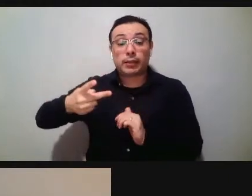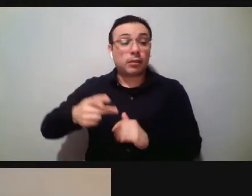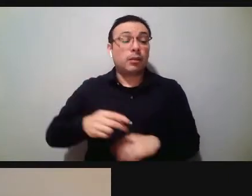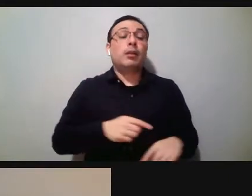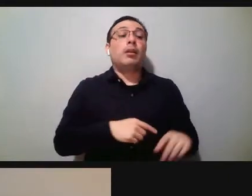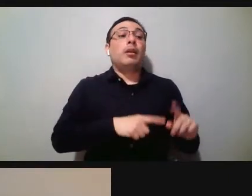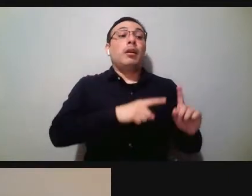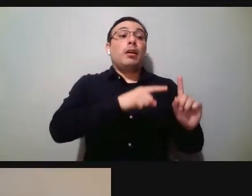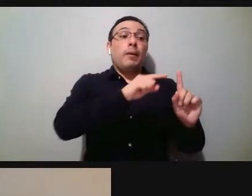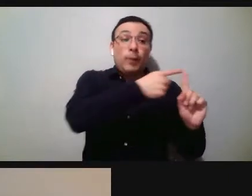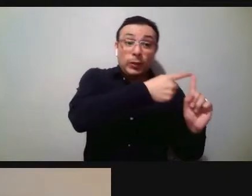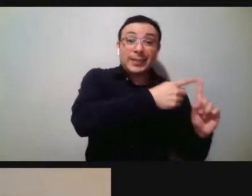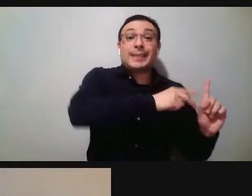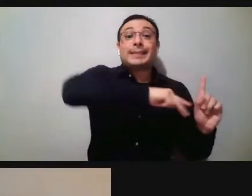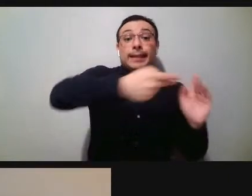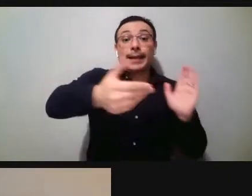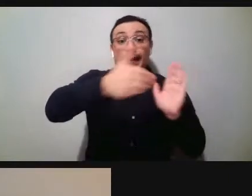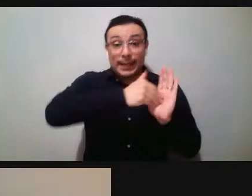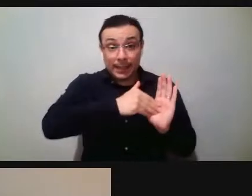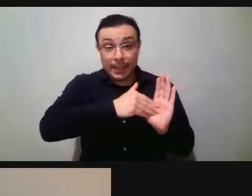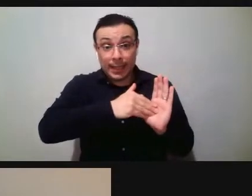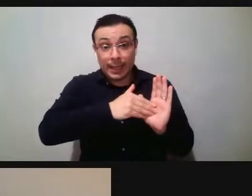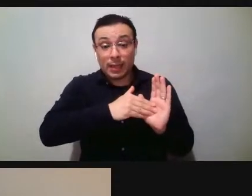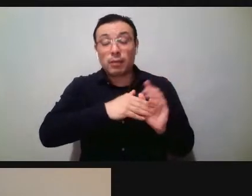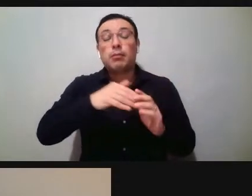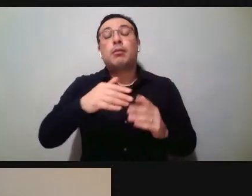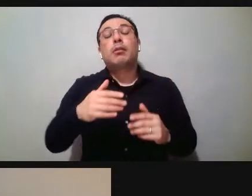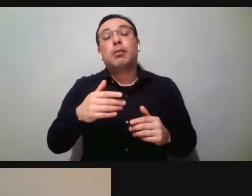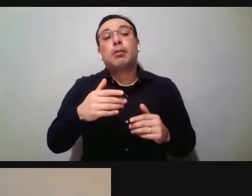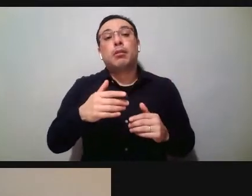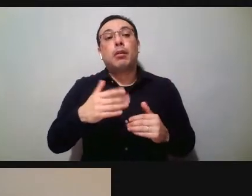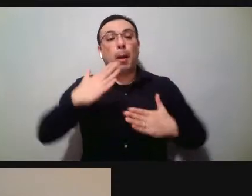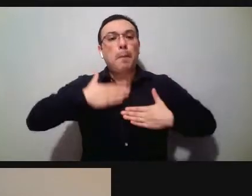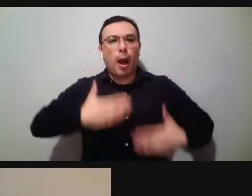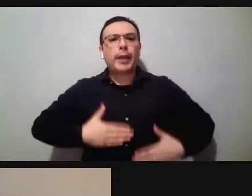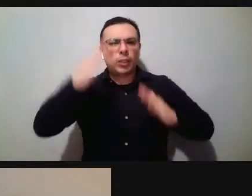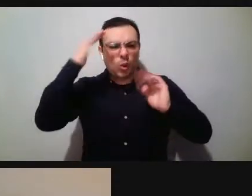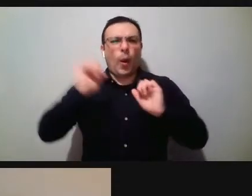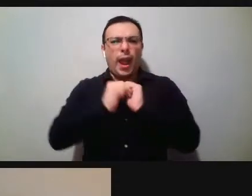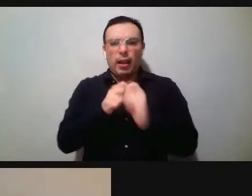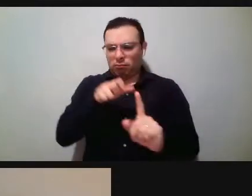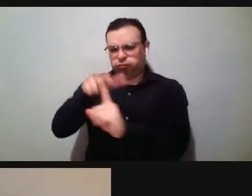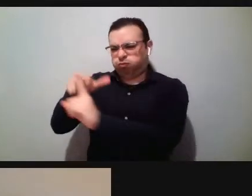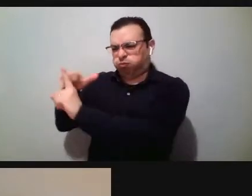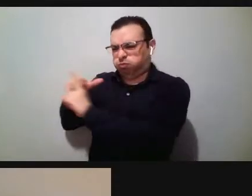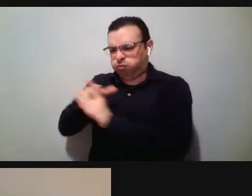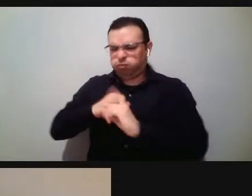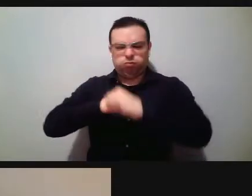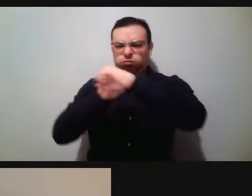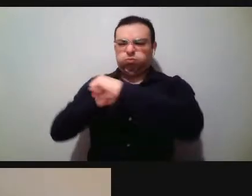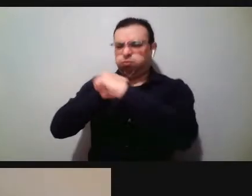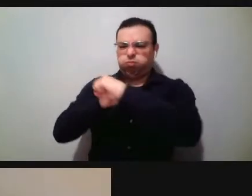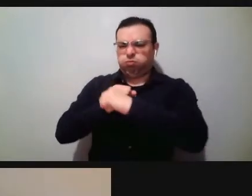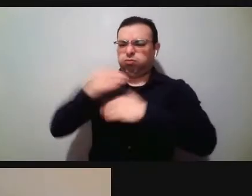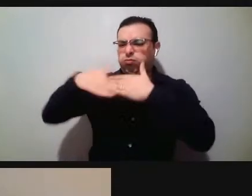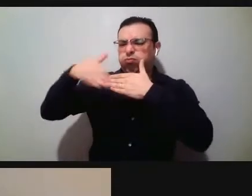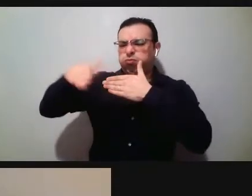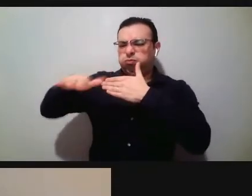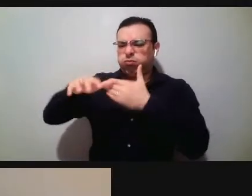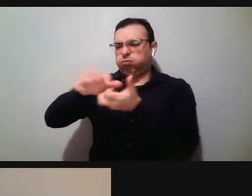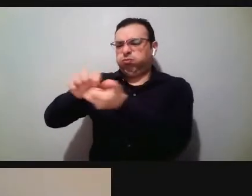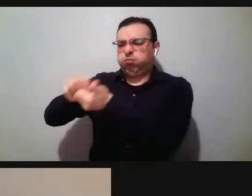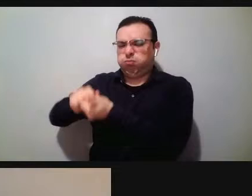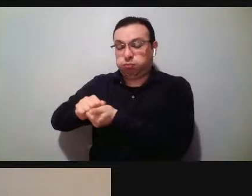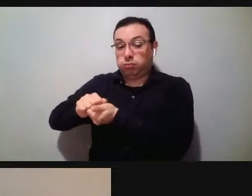off. The issue is how long that immunity actually lasts to prevent you from